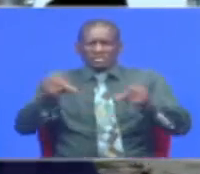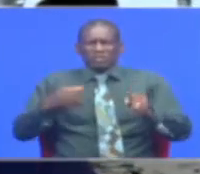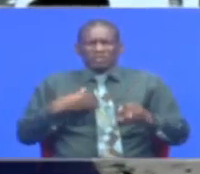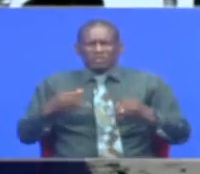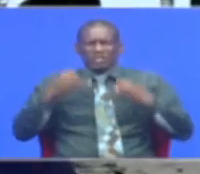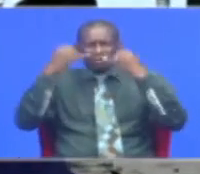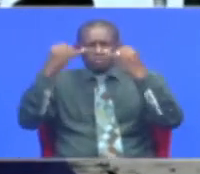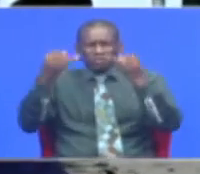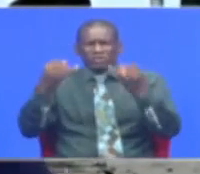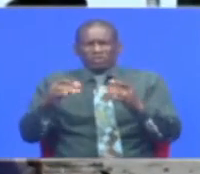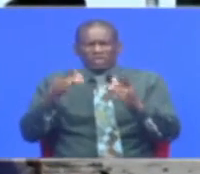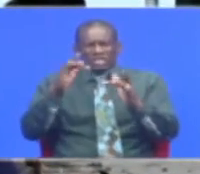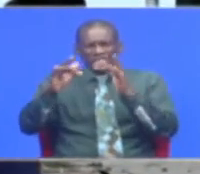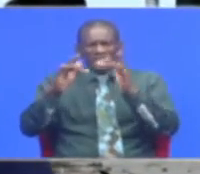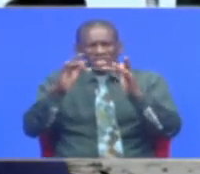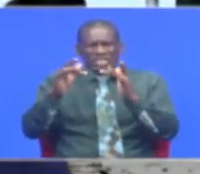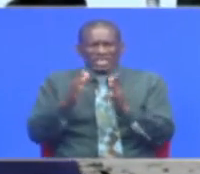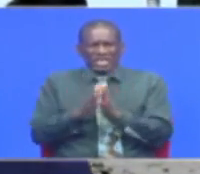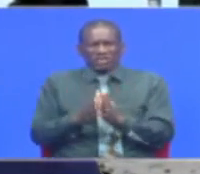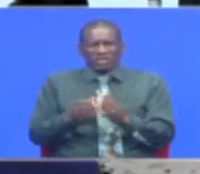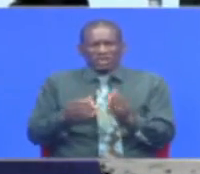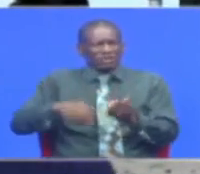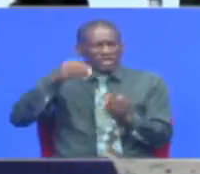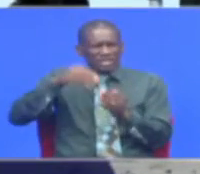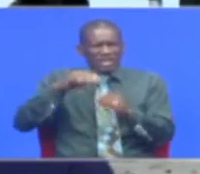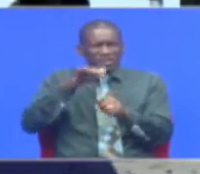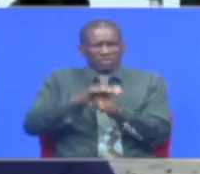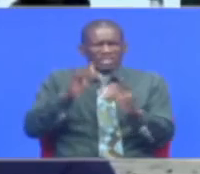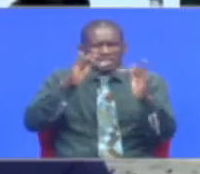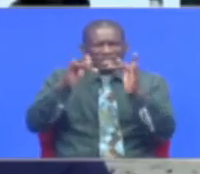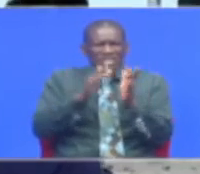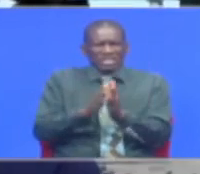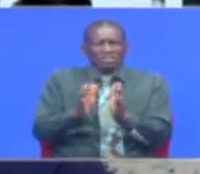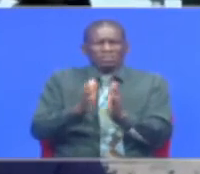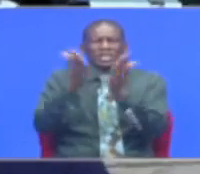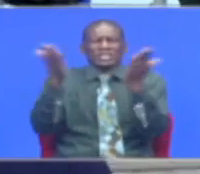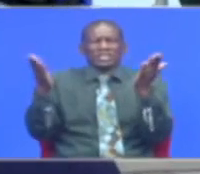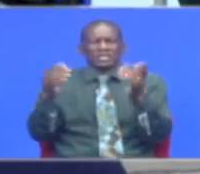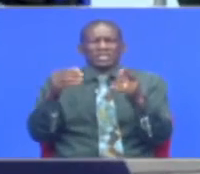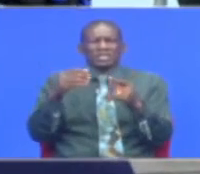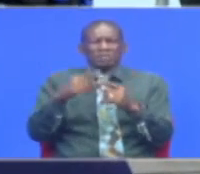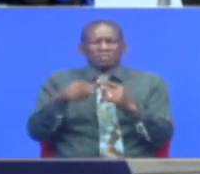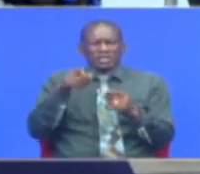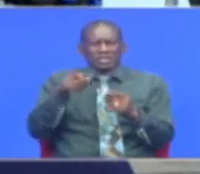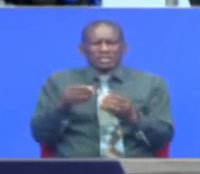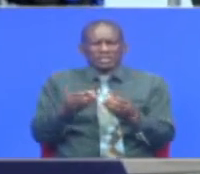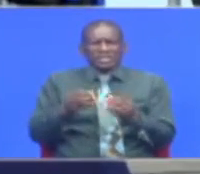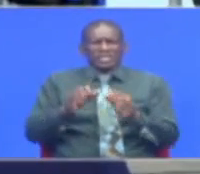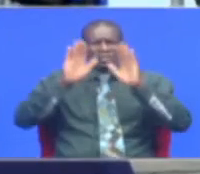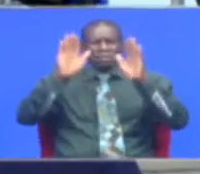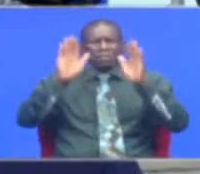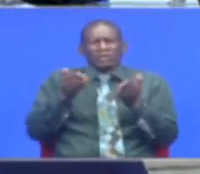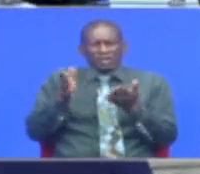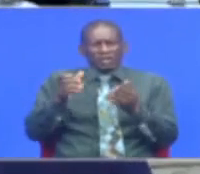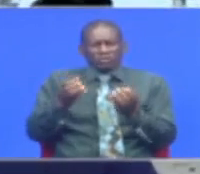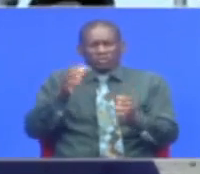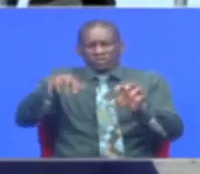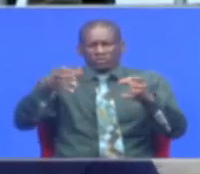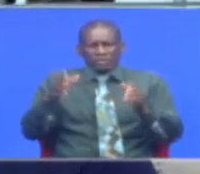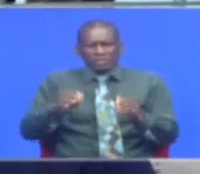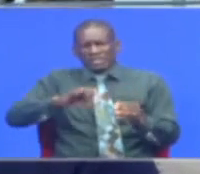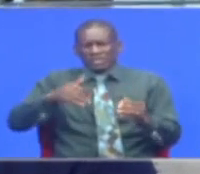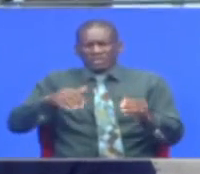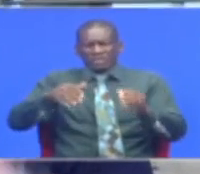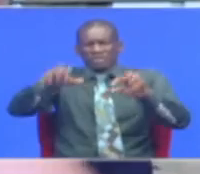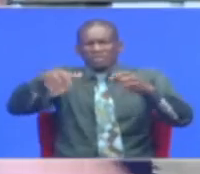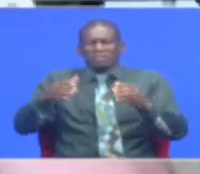and the internet, magazines. But really the thing that's most valuable to a farmer is another farmer sharing